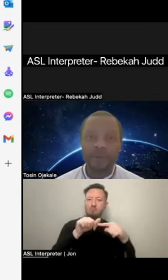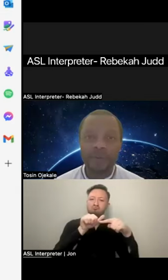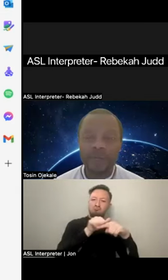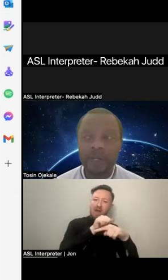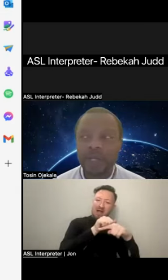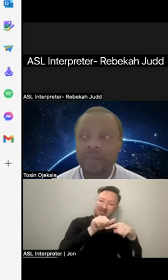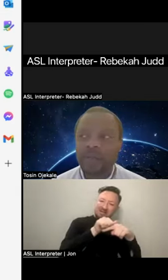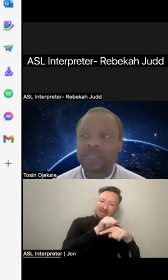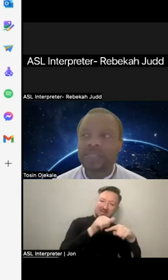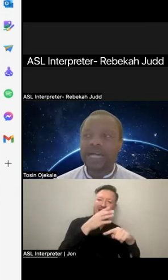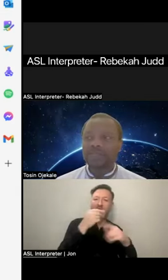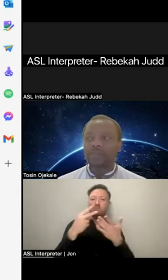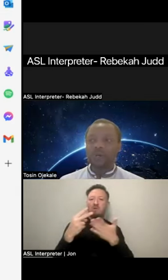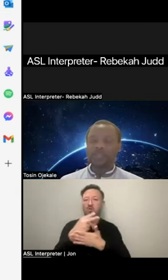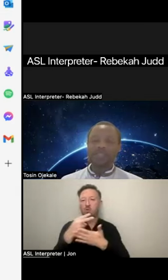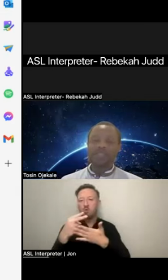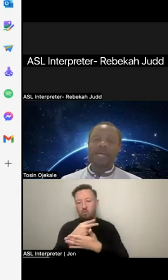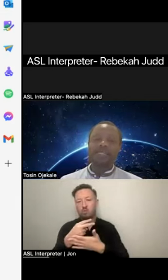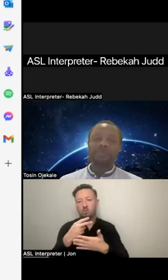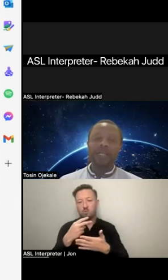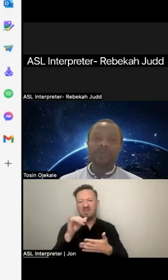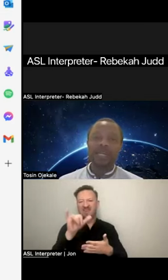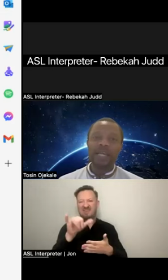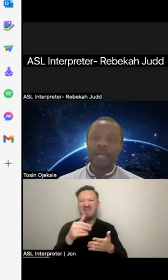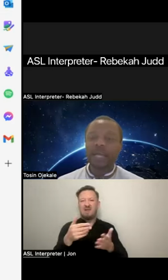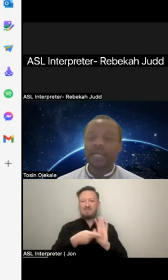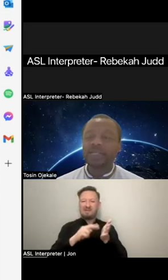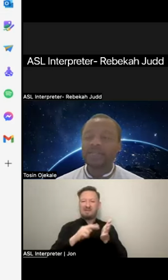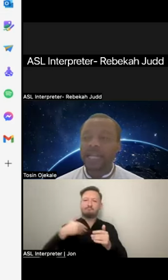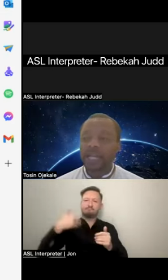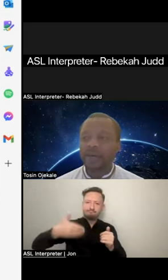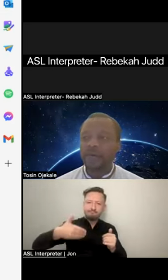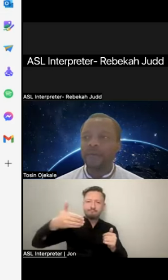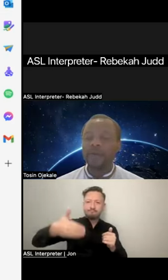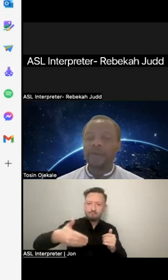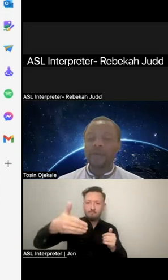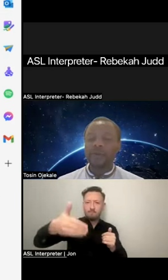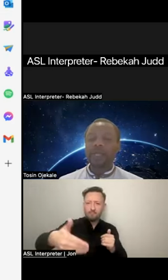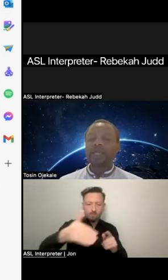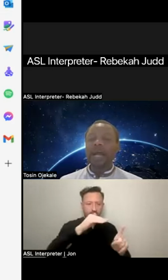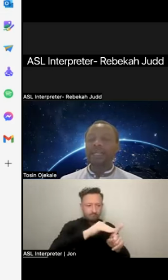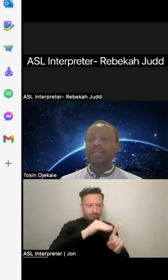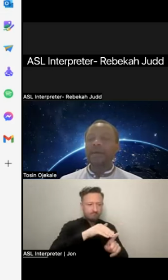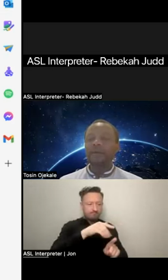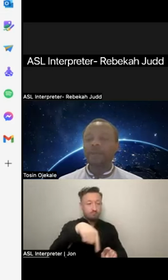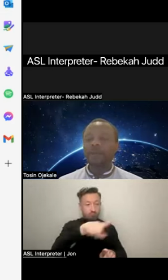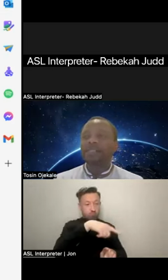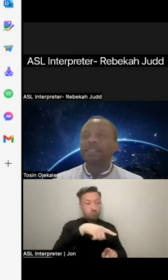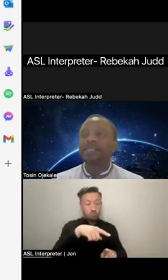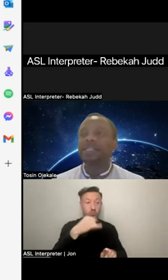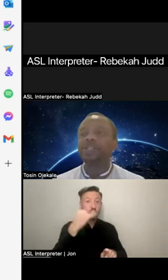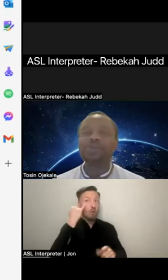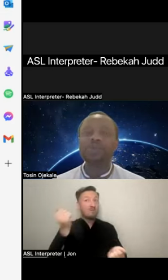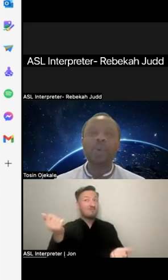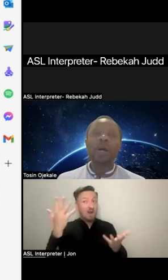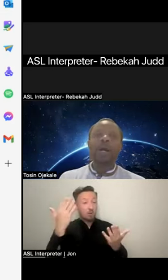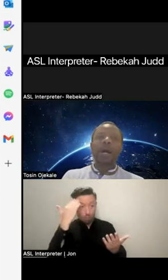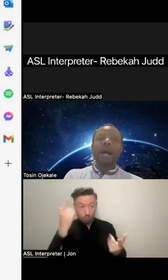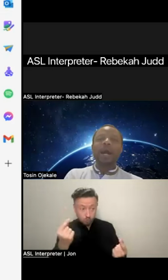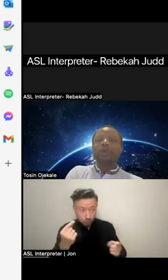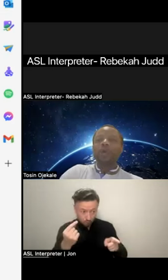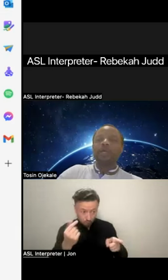review, because that's what that is meant to take care of. Okay, the idea of practice is to